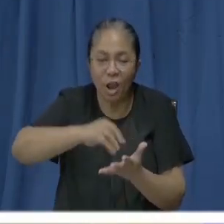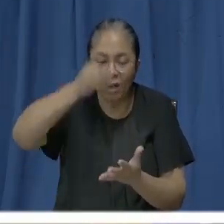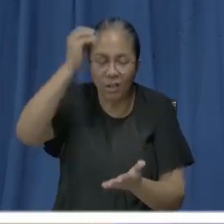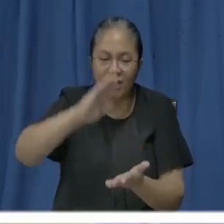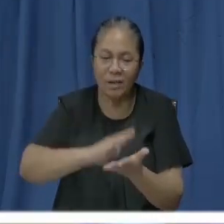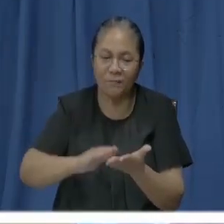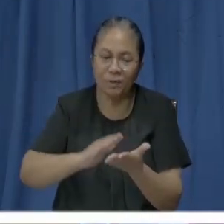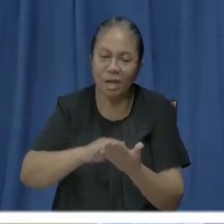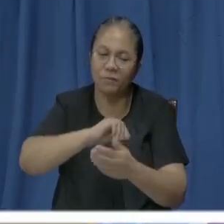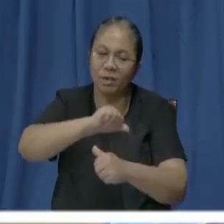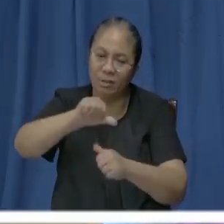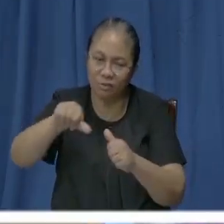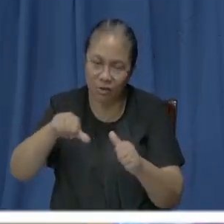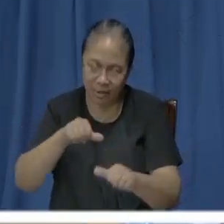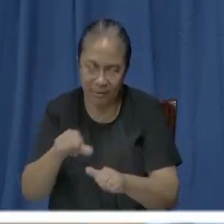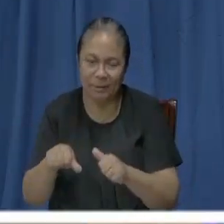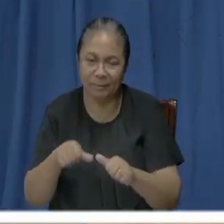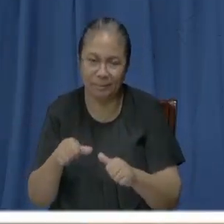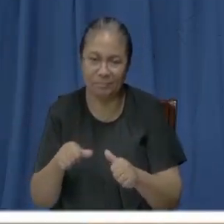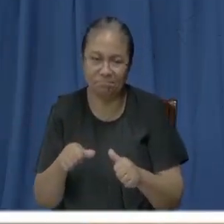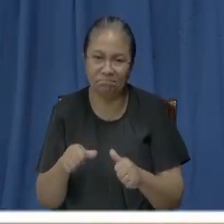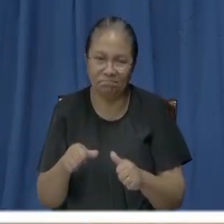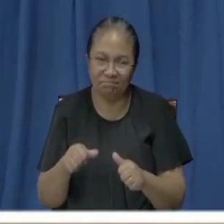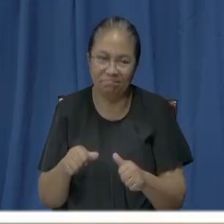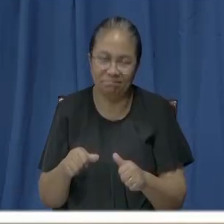forgive others also.